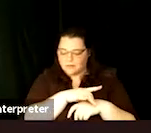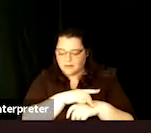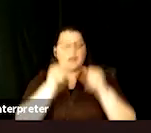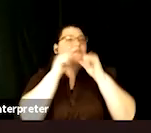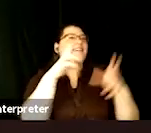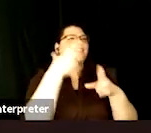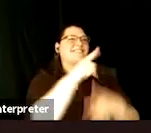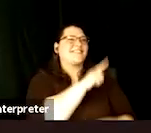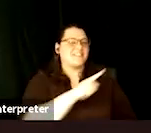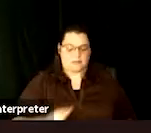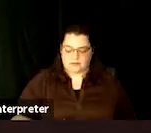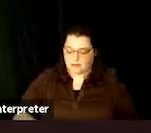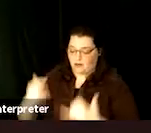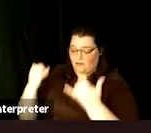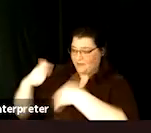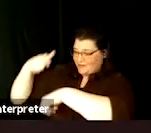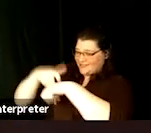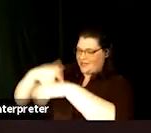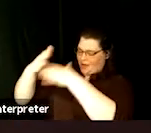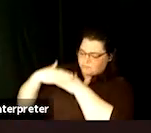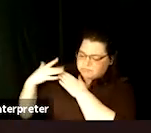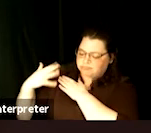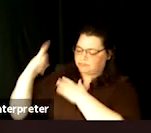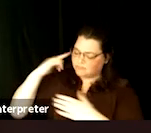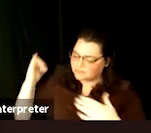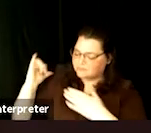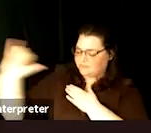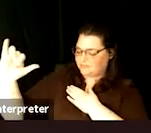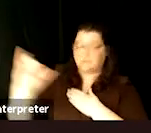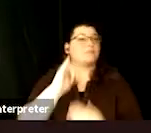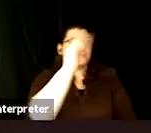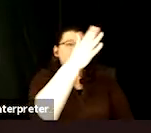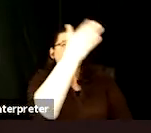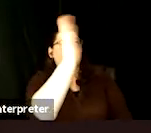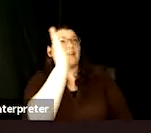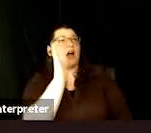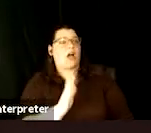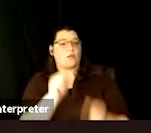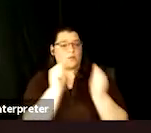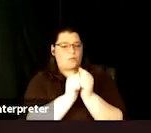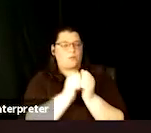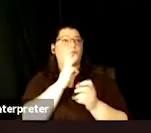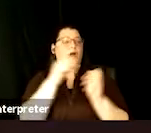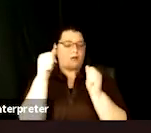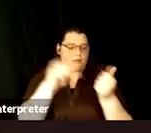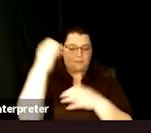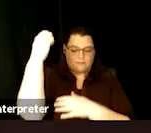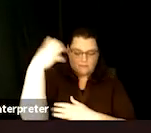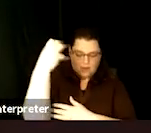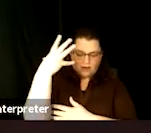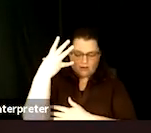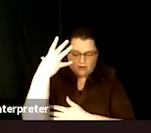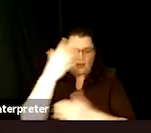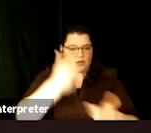time forth, forevermore. May God, who through the water of baptism has raised us from sin into newness of